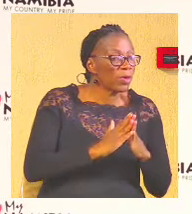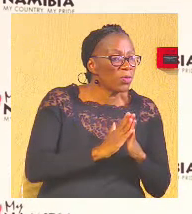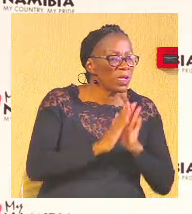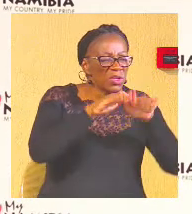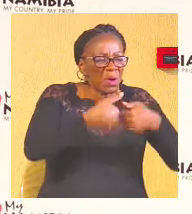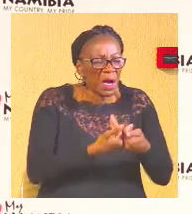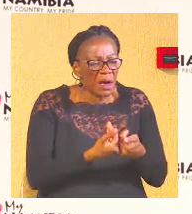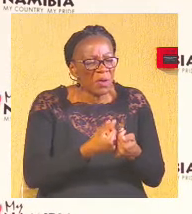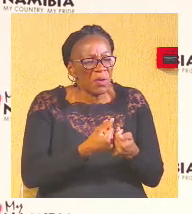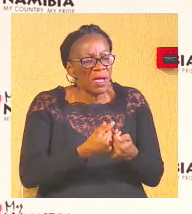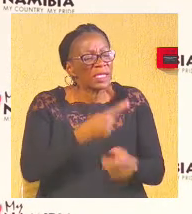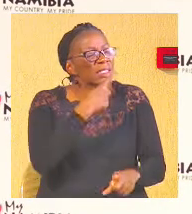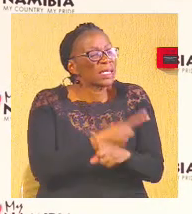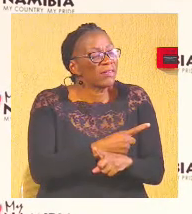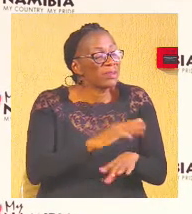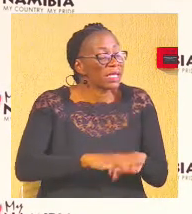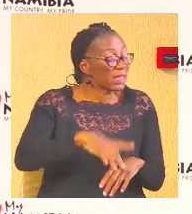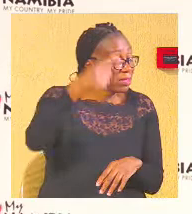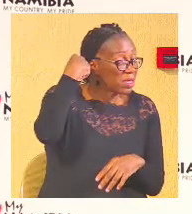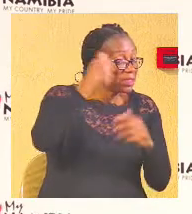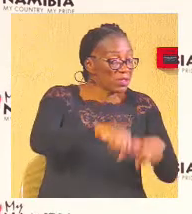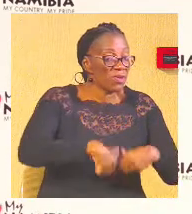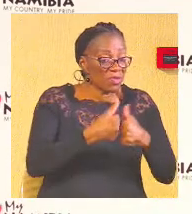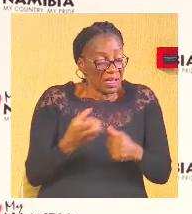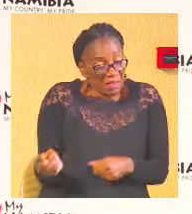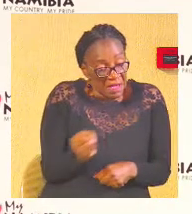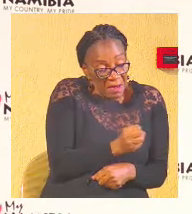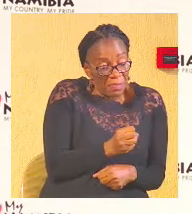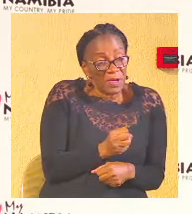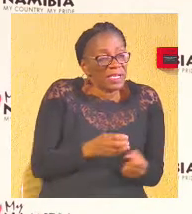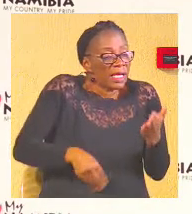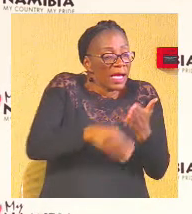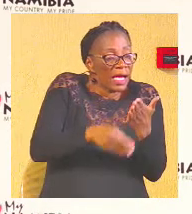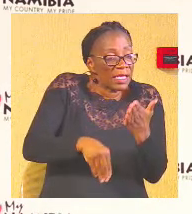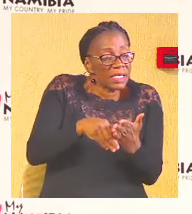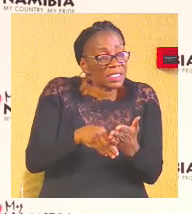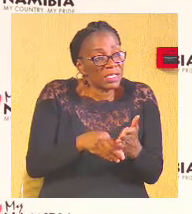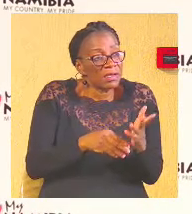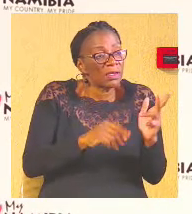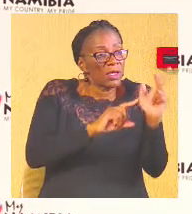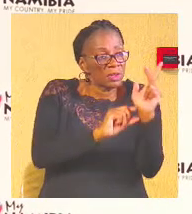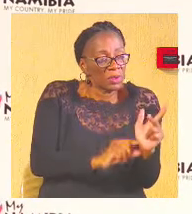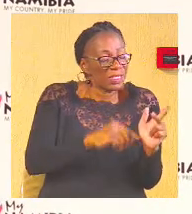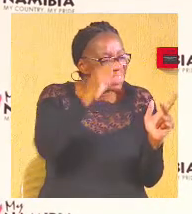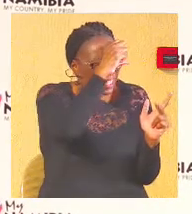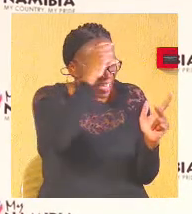they using exactly to recruit these professions? Thank you very much, Rosaria. Thank you. Yeah, thank you very much for